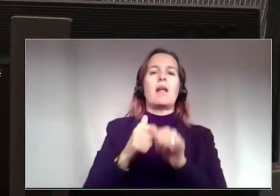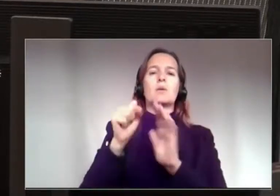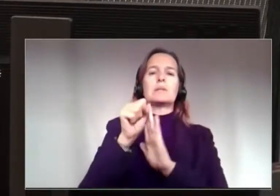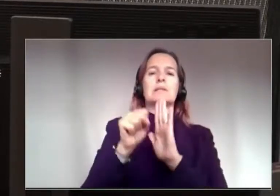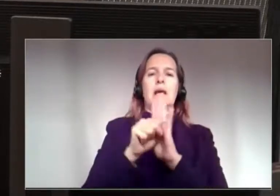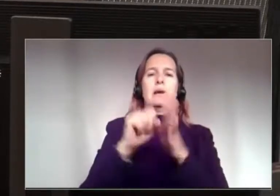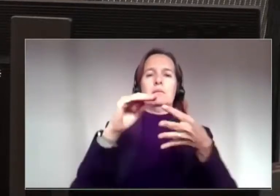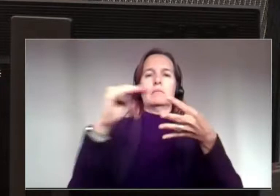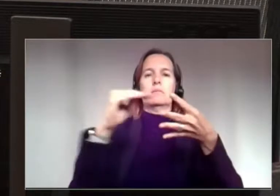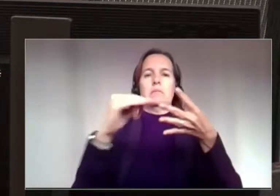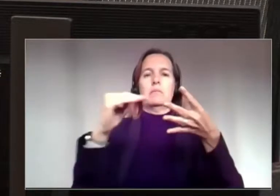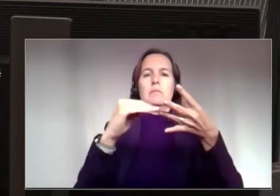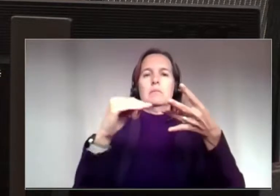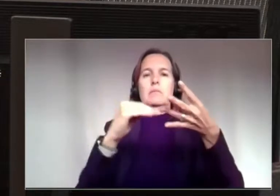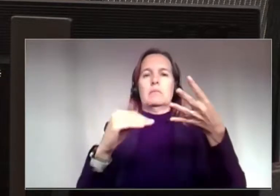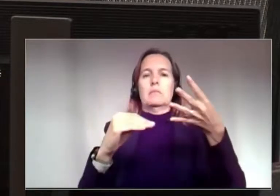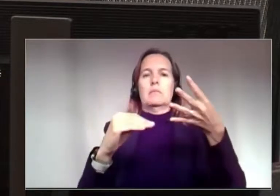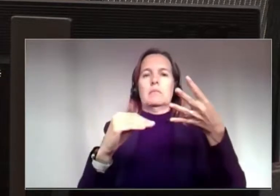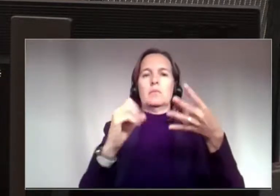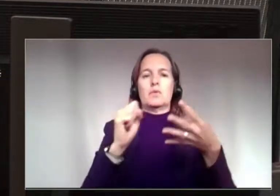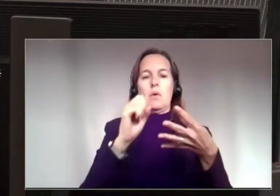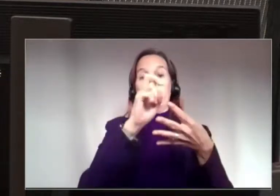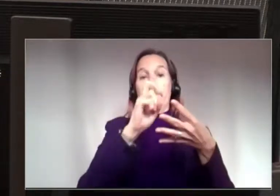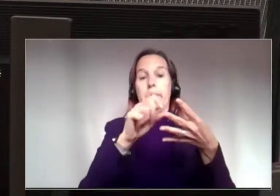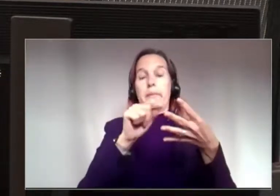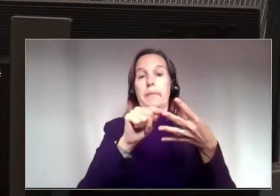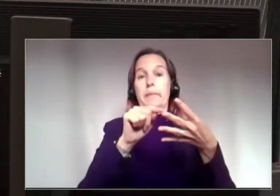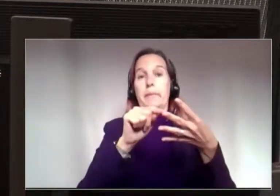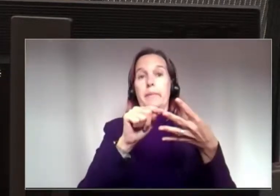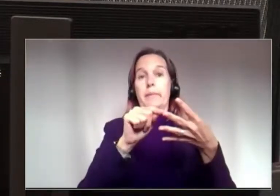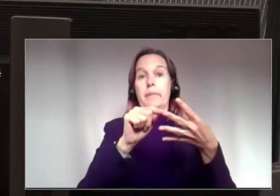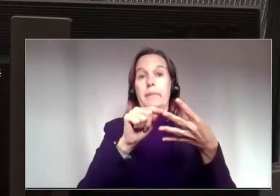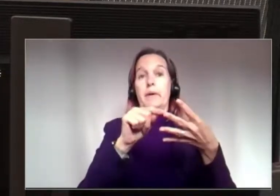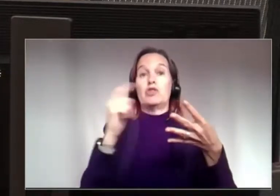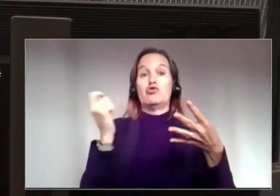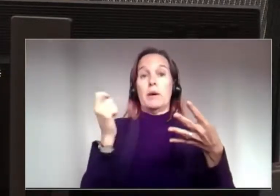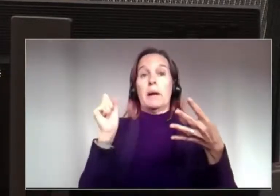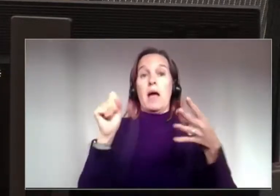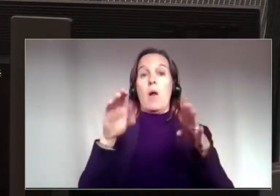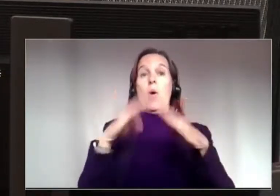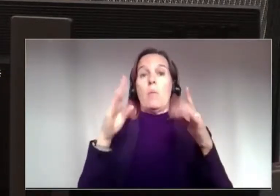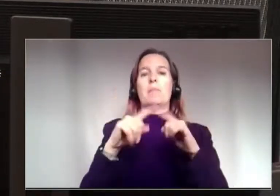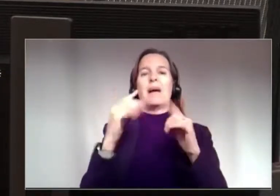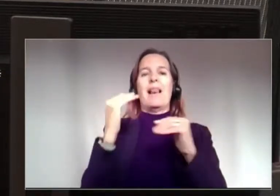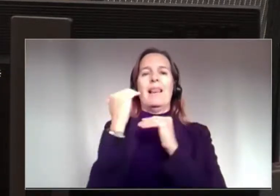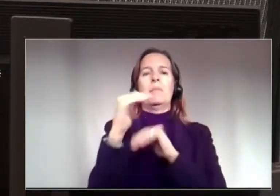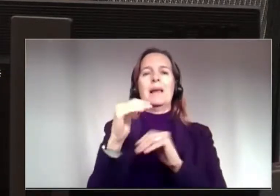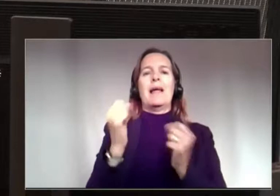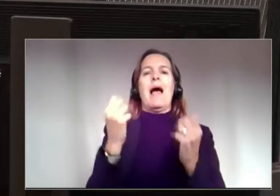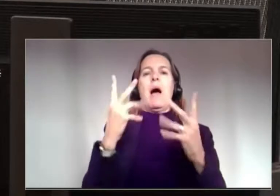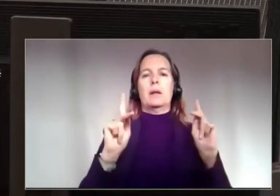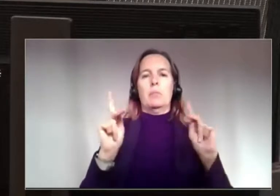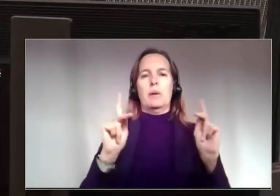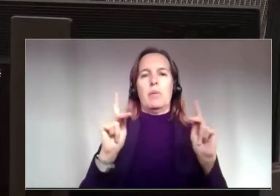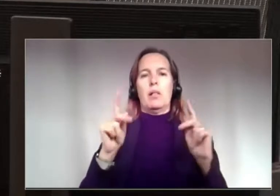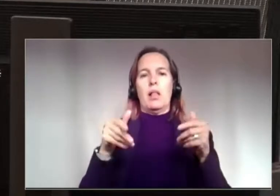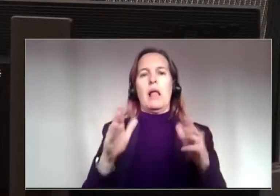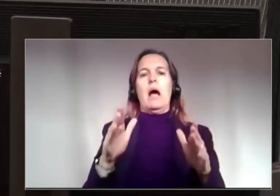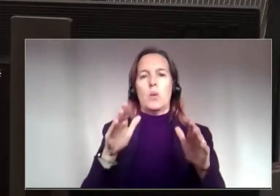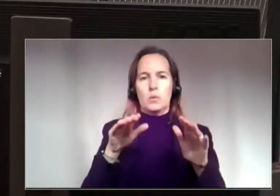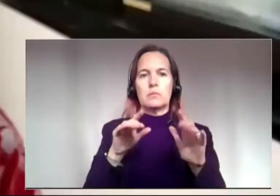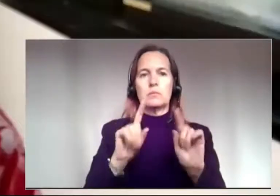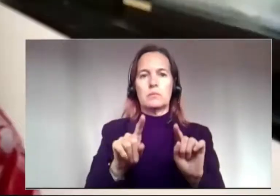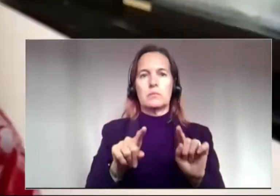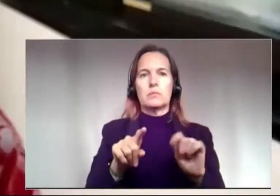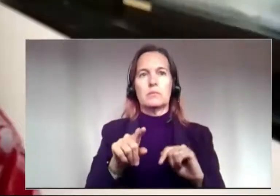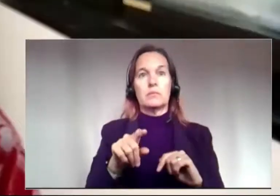next tier, we'll see some relief and gyms will be able to open, but with limited capacity. Yeah. And it could be sooner than I